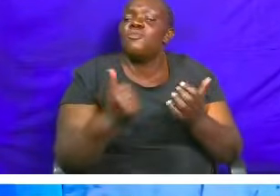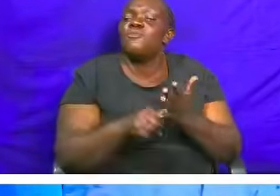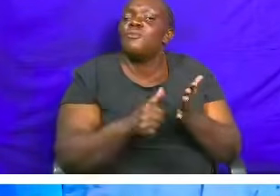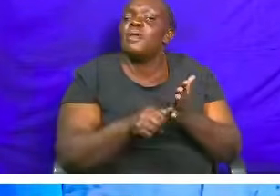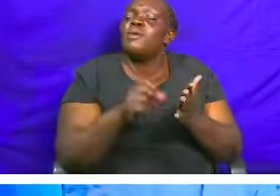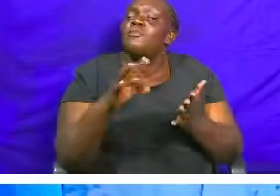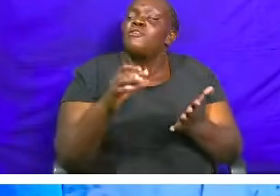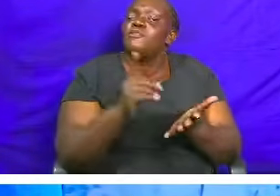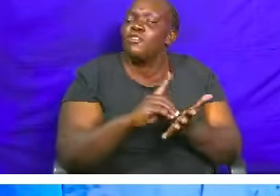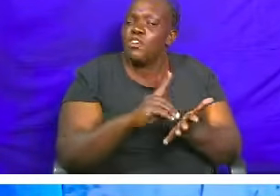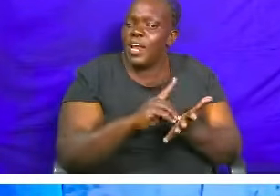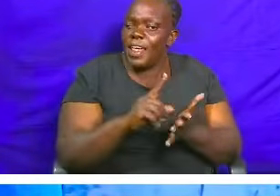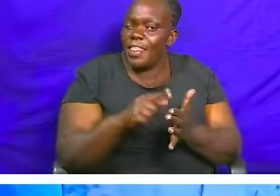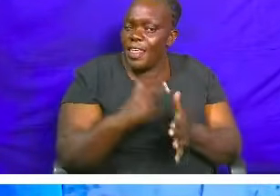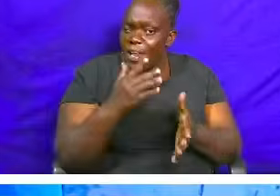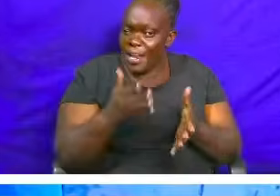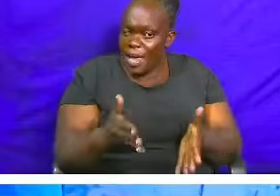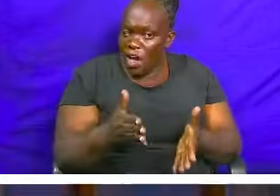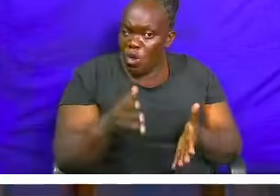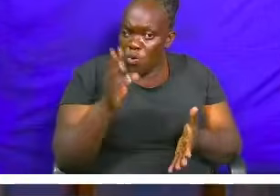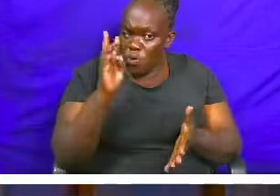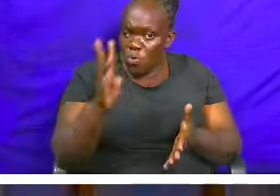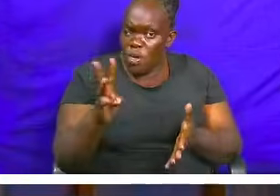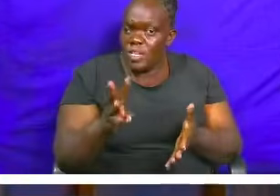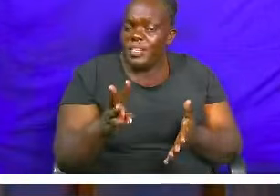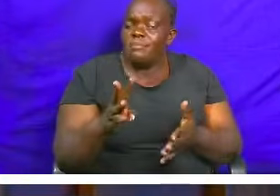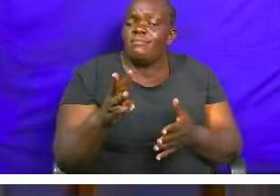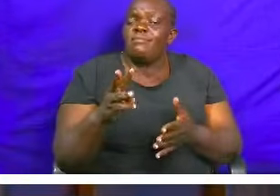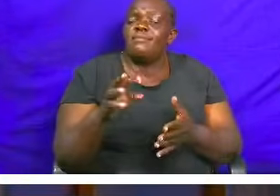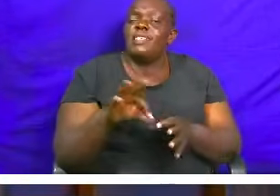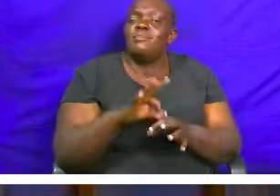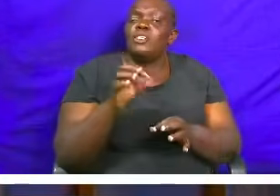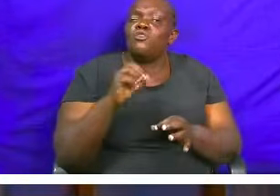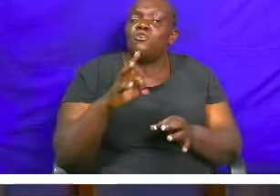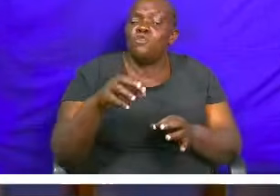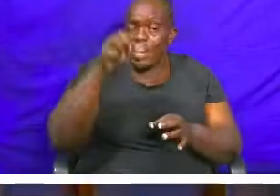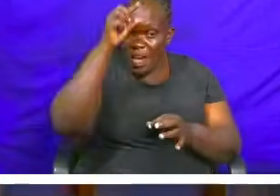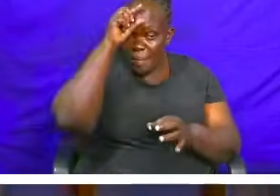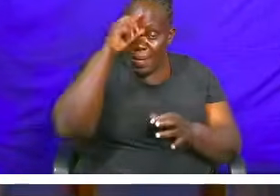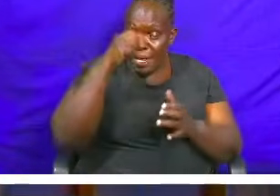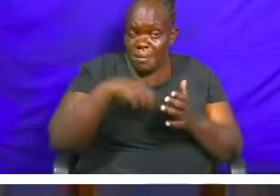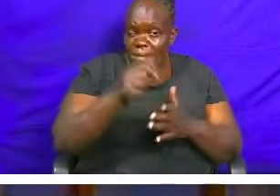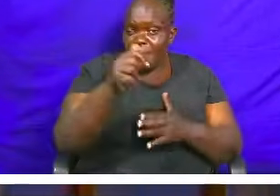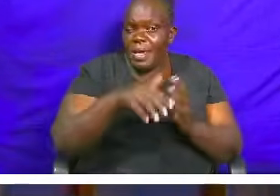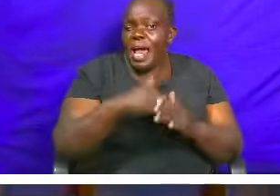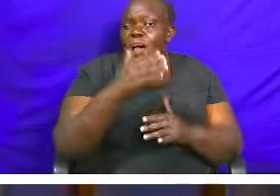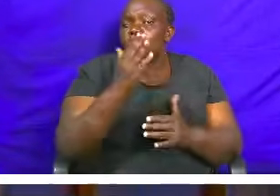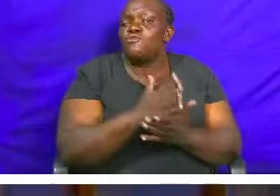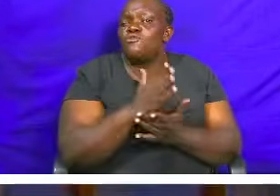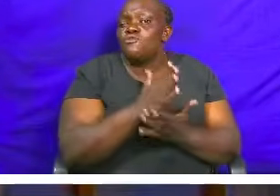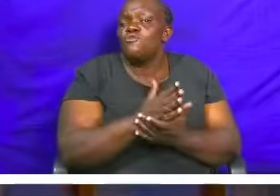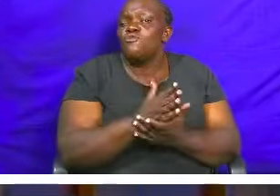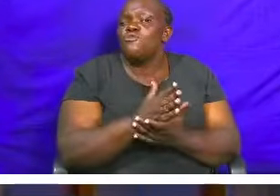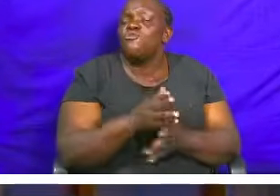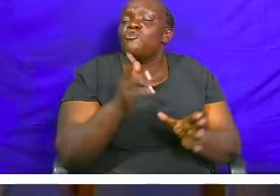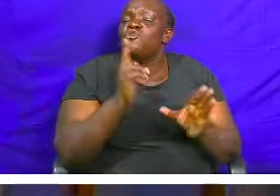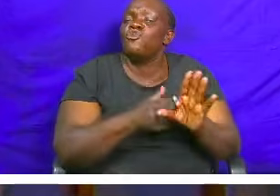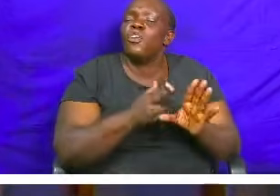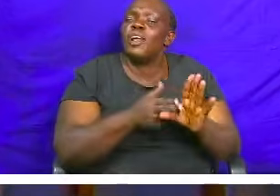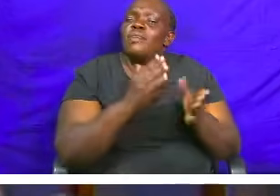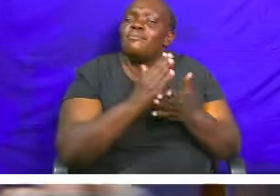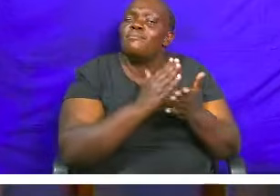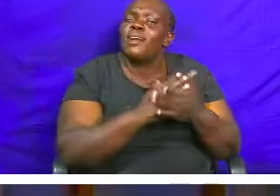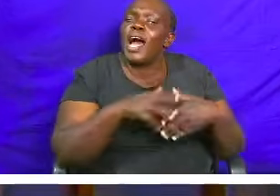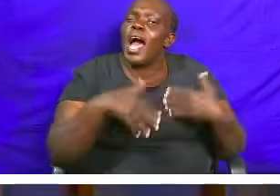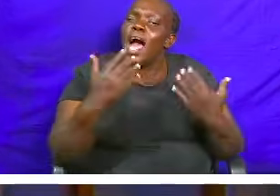dollars. So I think it was an ingenious way of government paying it out. Okay. But I think you've asked a very important question of